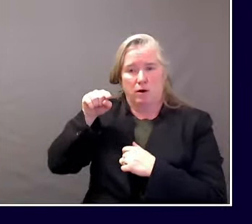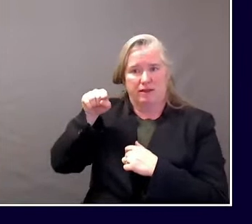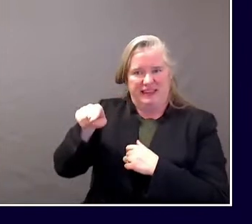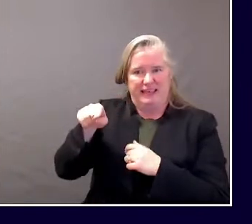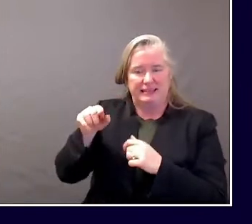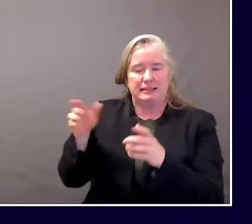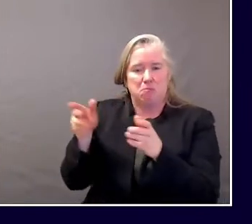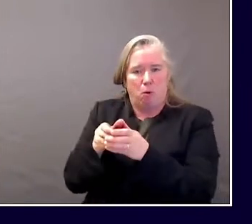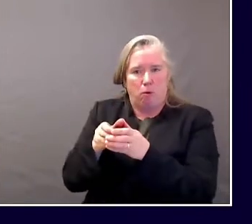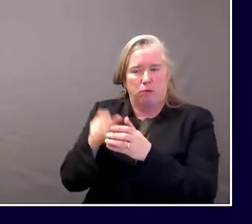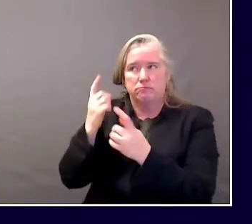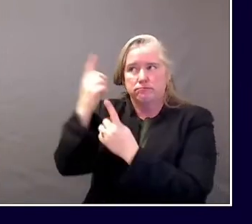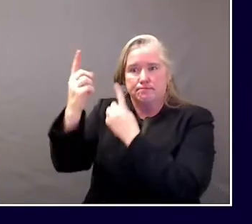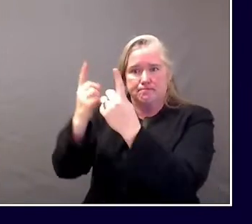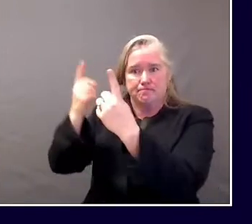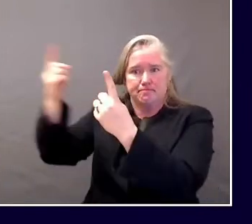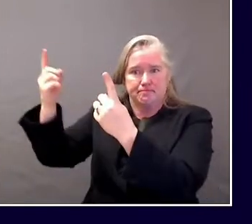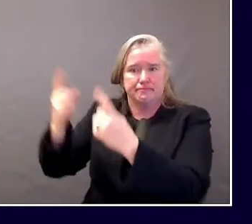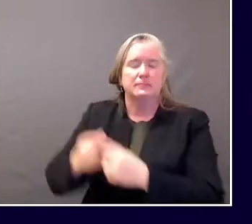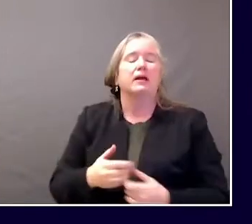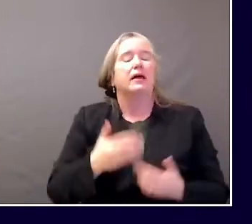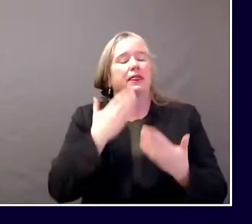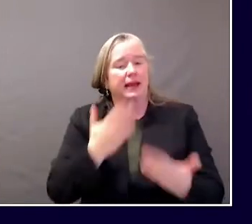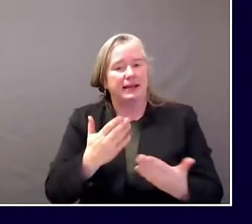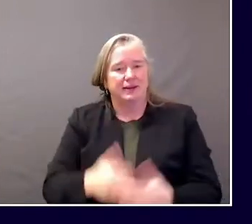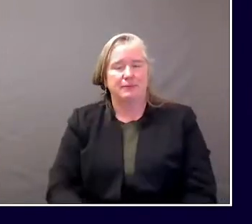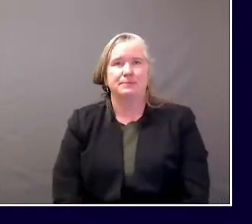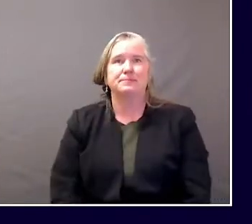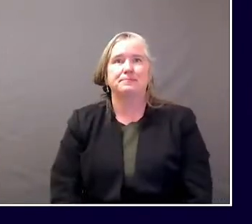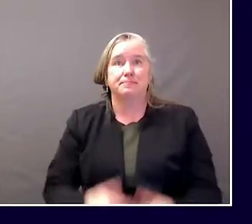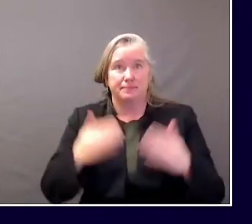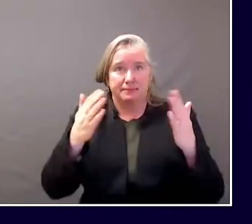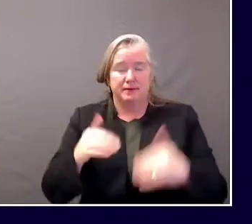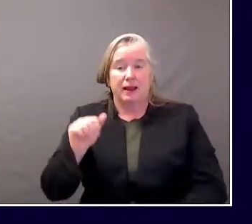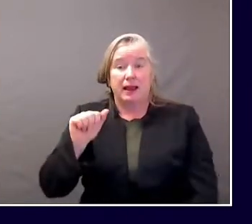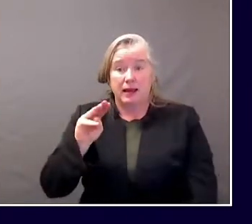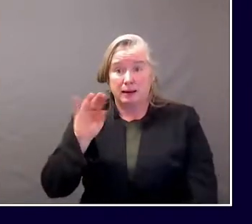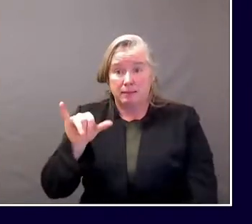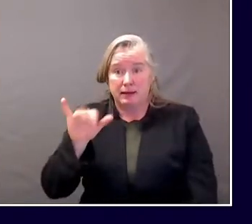Okay, thank you. Yep. I'm going to turn it over to Amy Brown next.